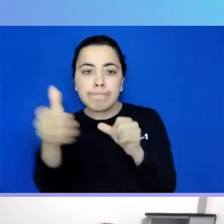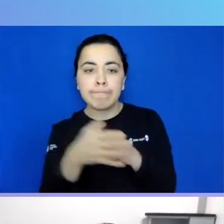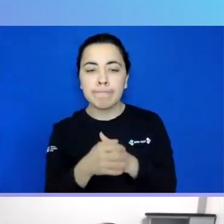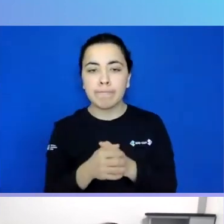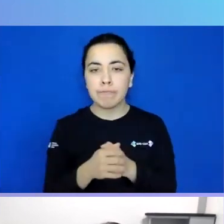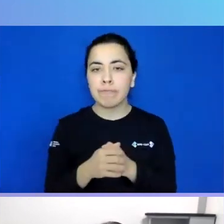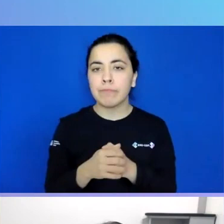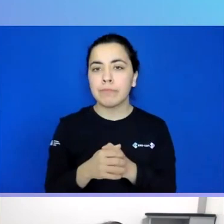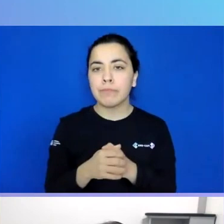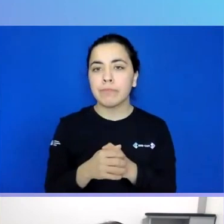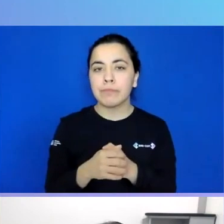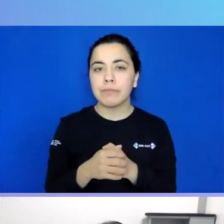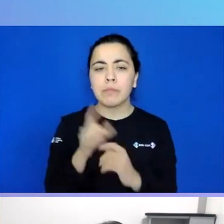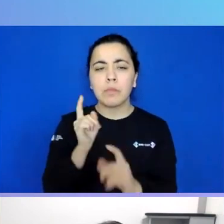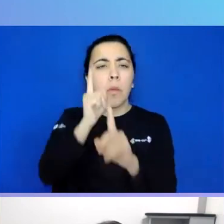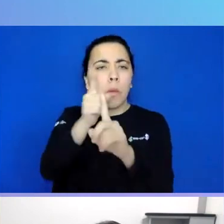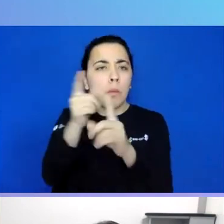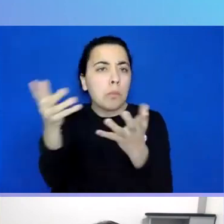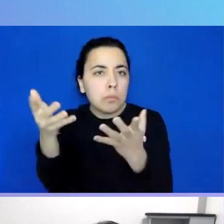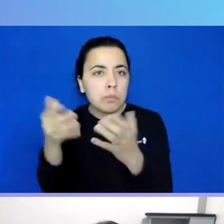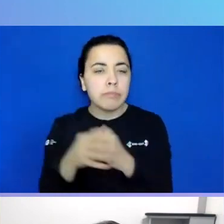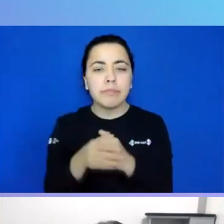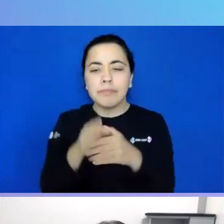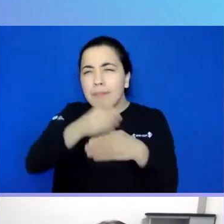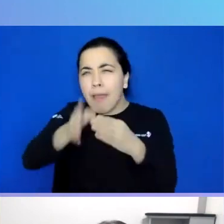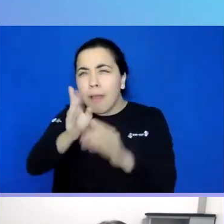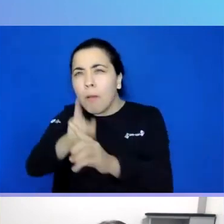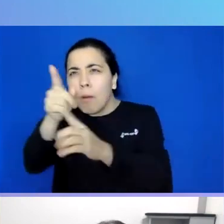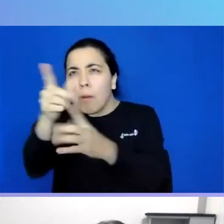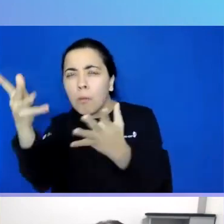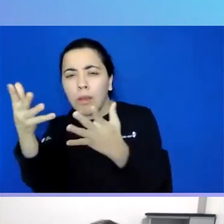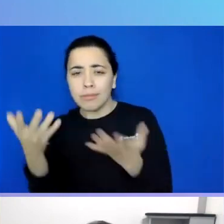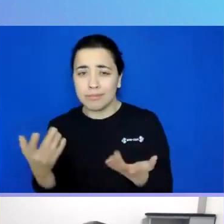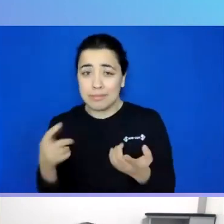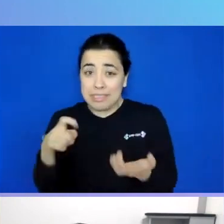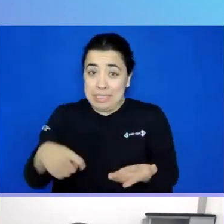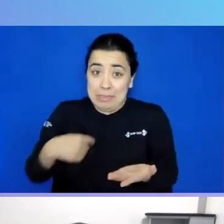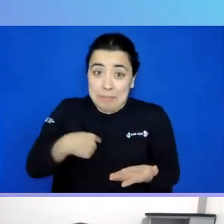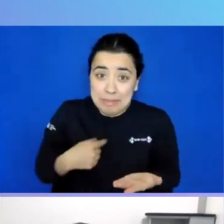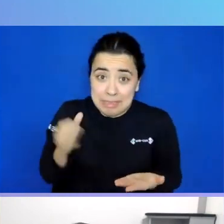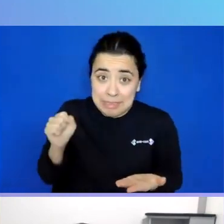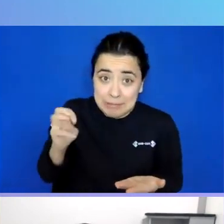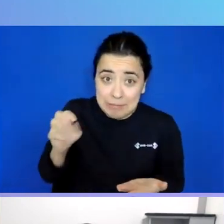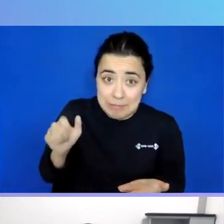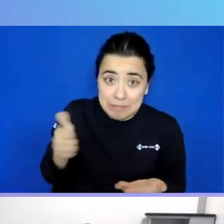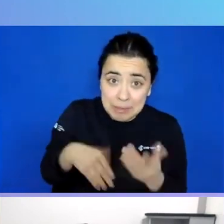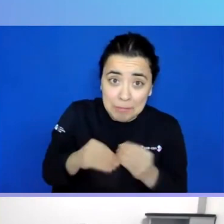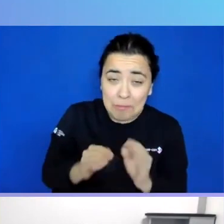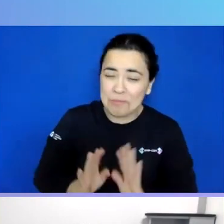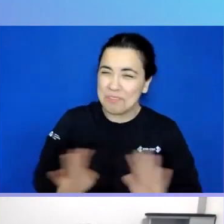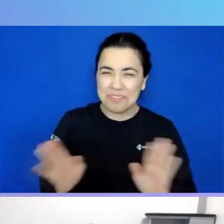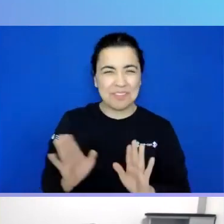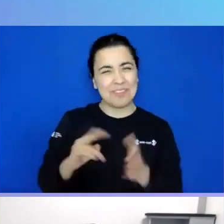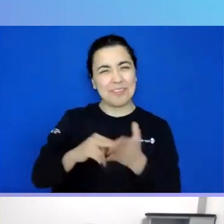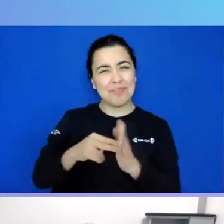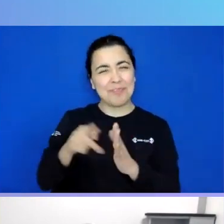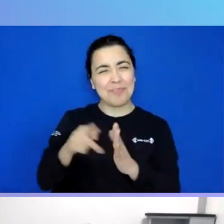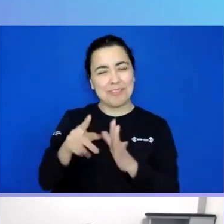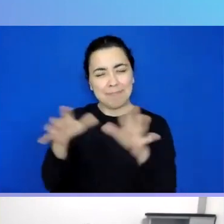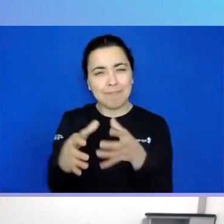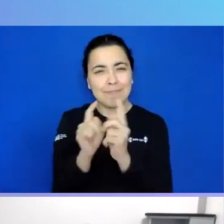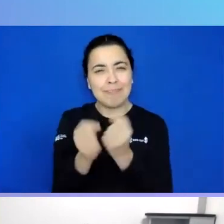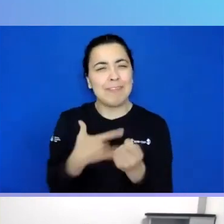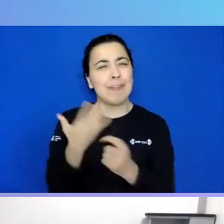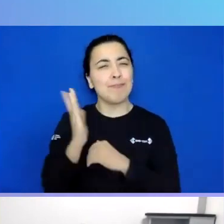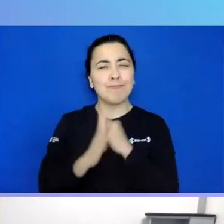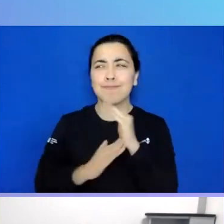So then what's the end goal? The end goal is you don't need me anymore. Teams feel comfortable making